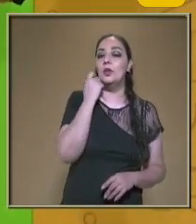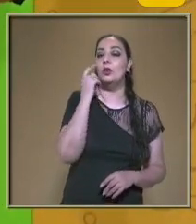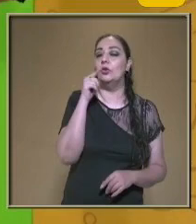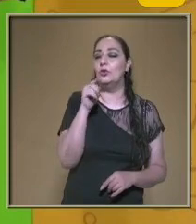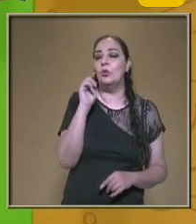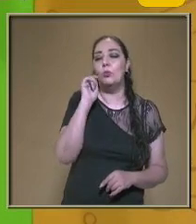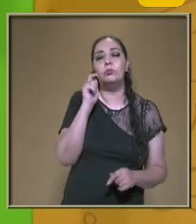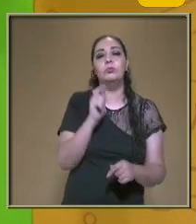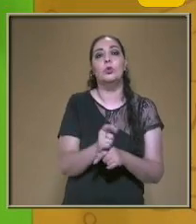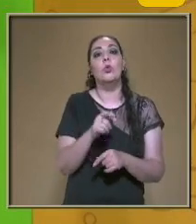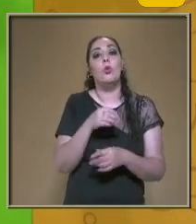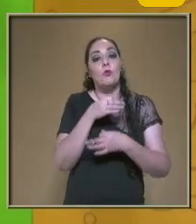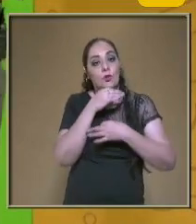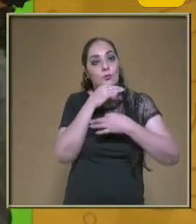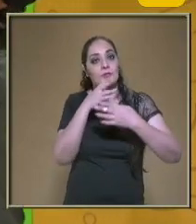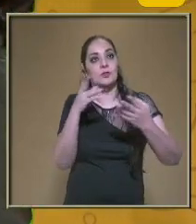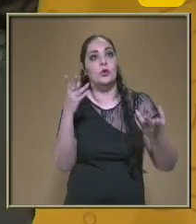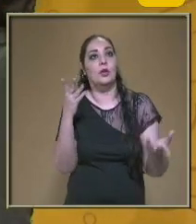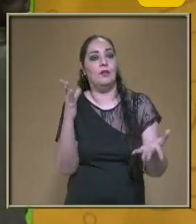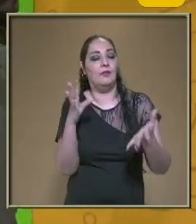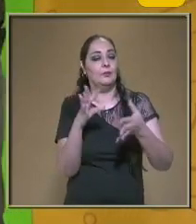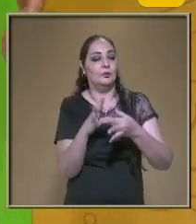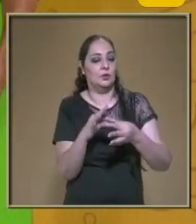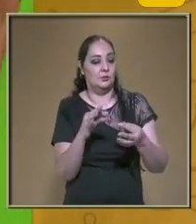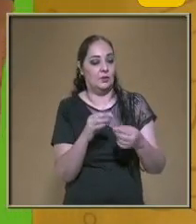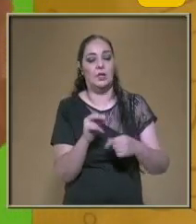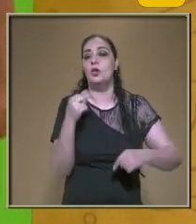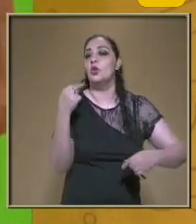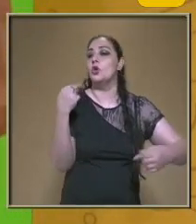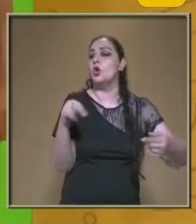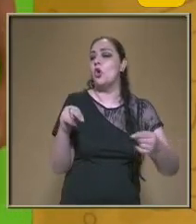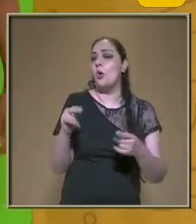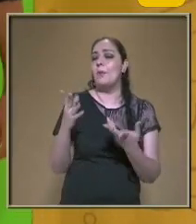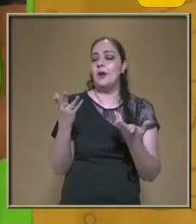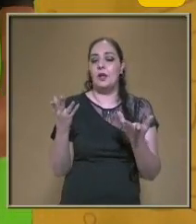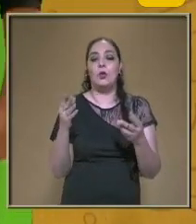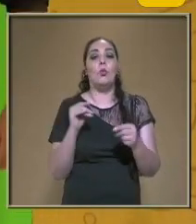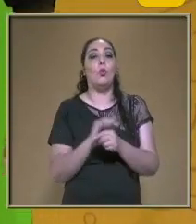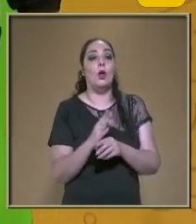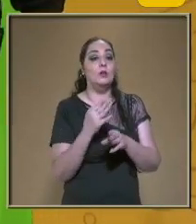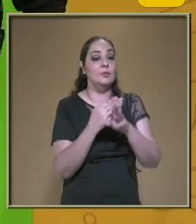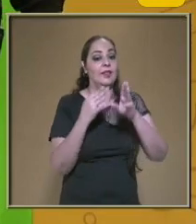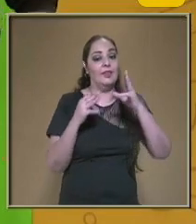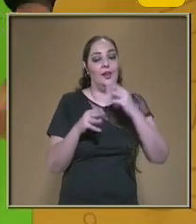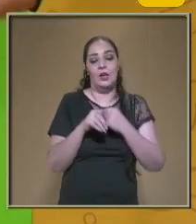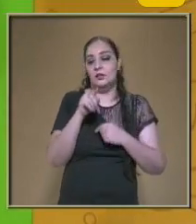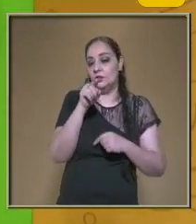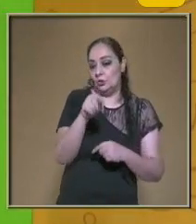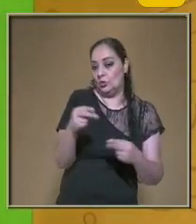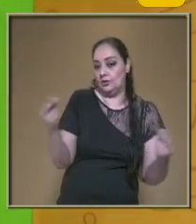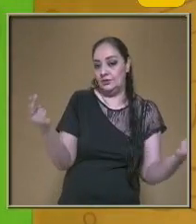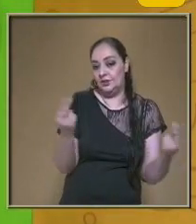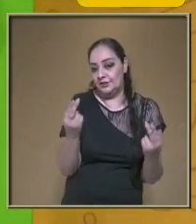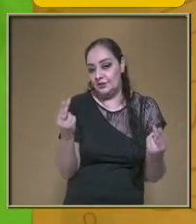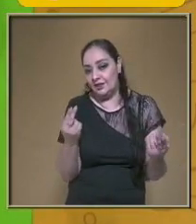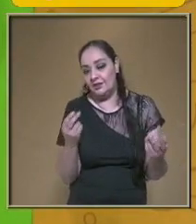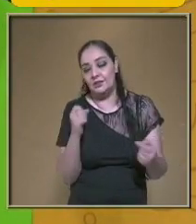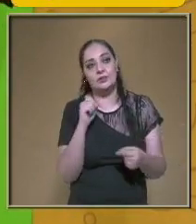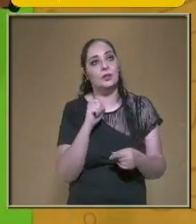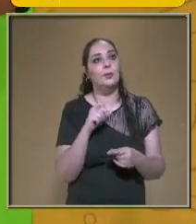the information that we describe. The name of the practice, what are the materials, and what are